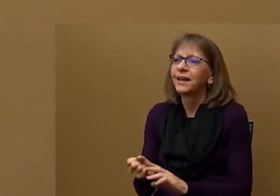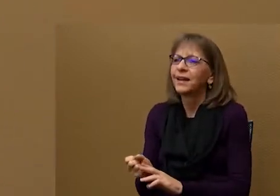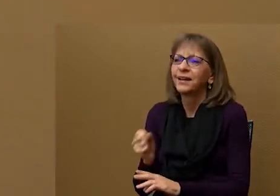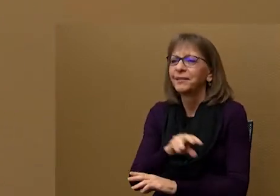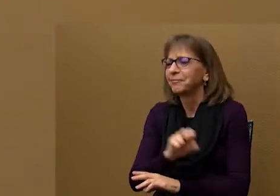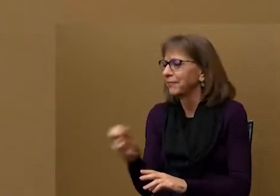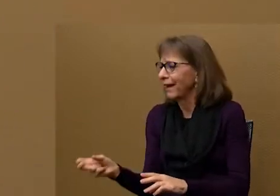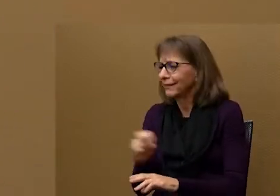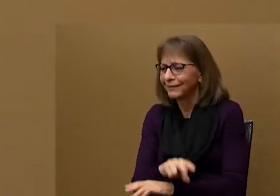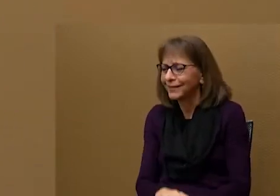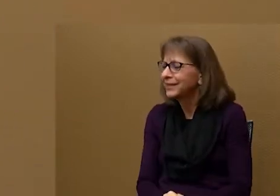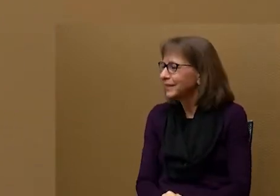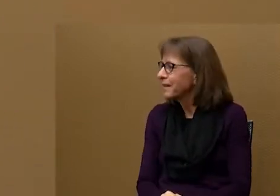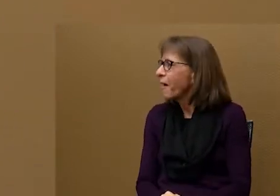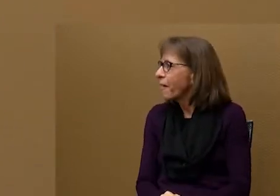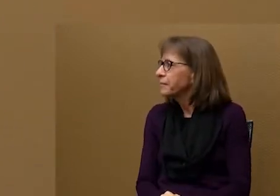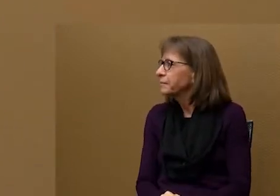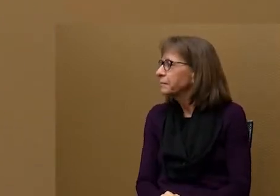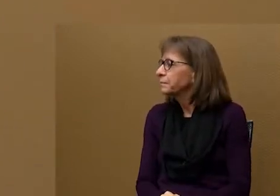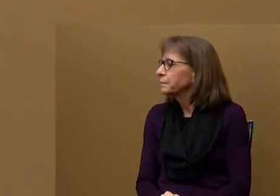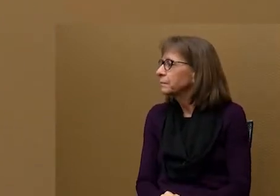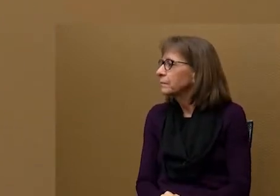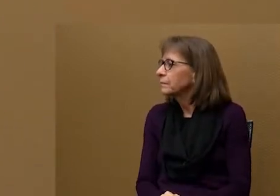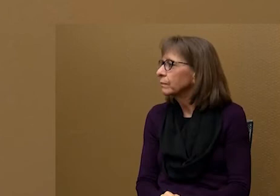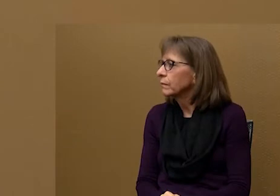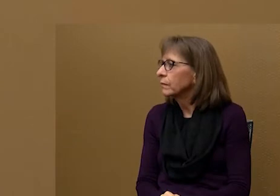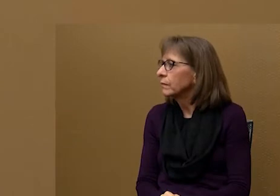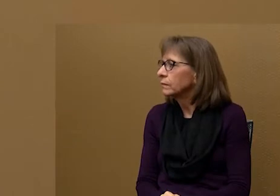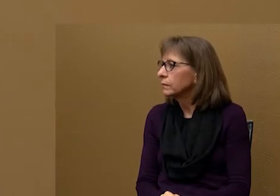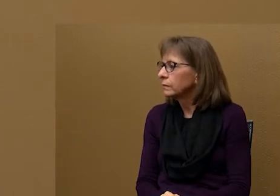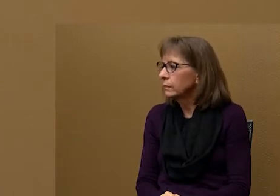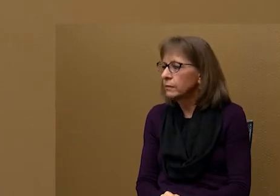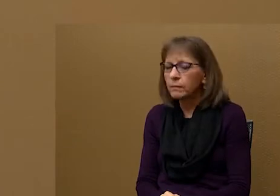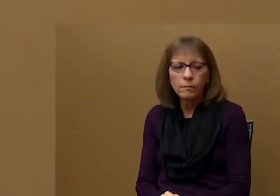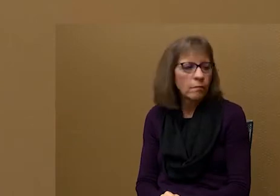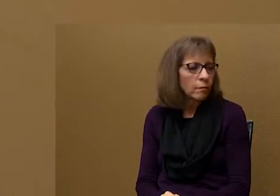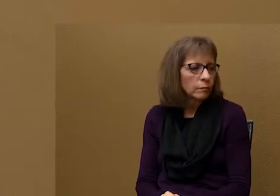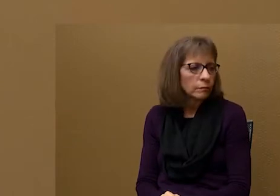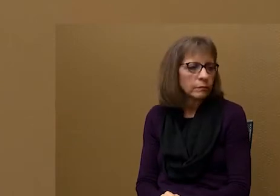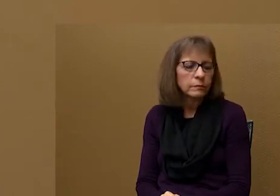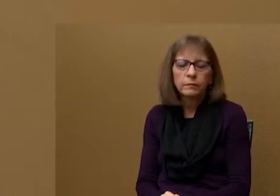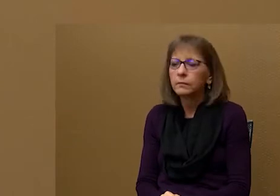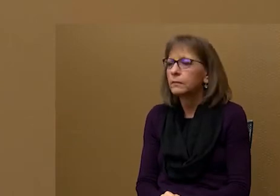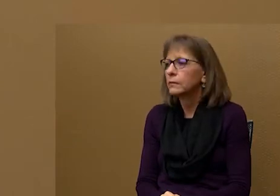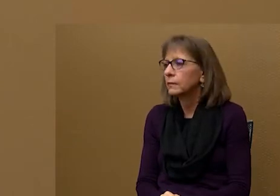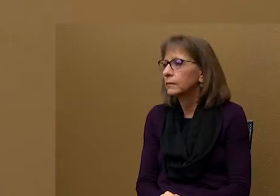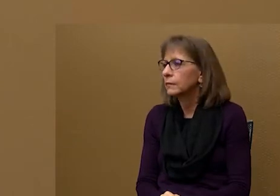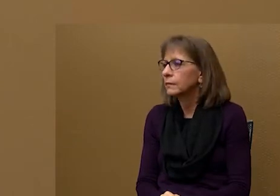back to the beginning.